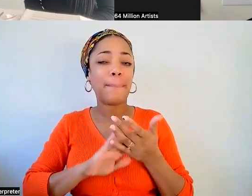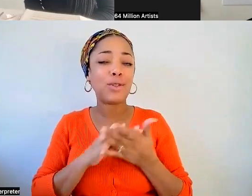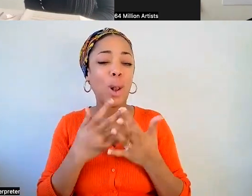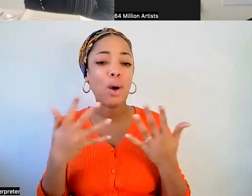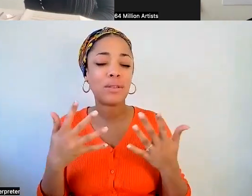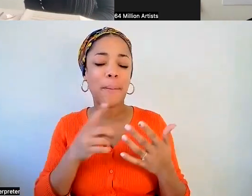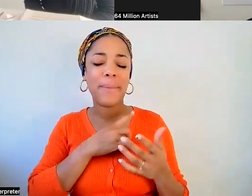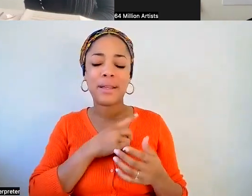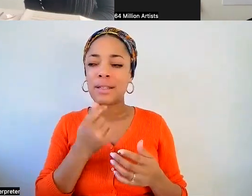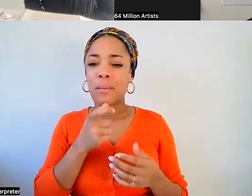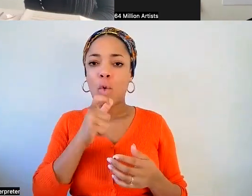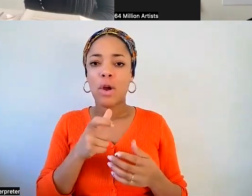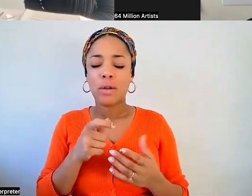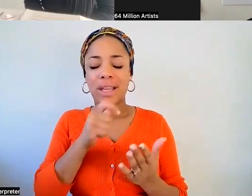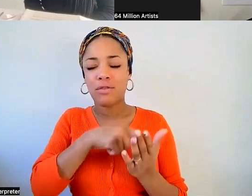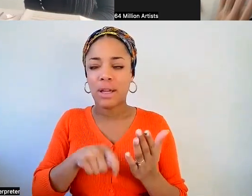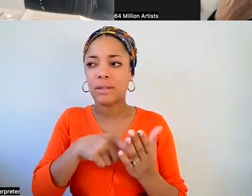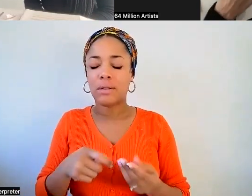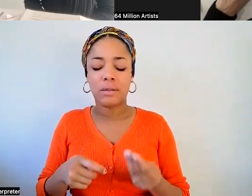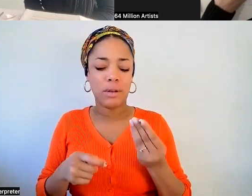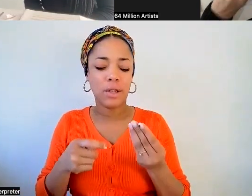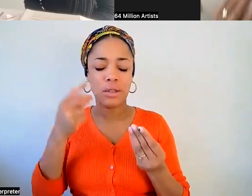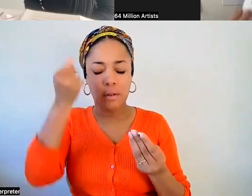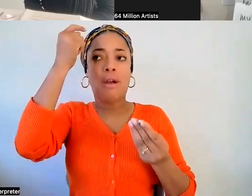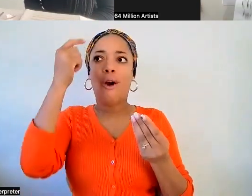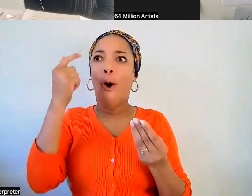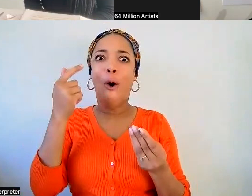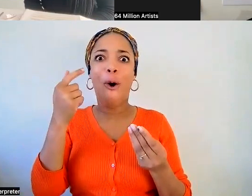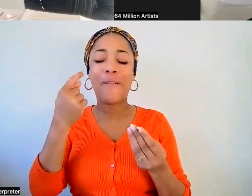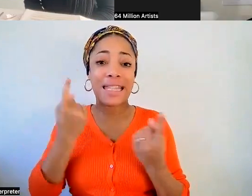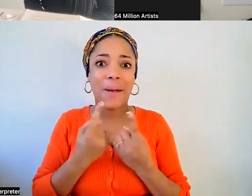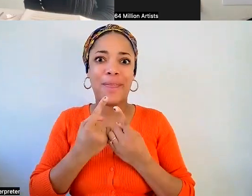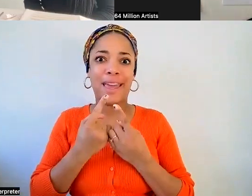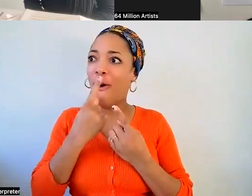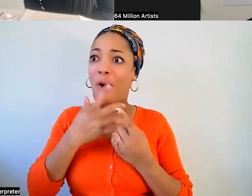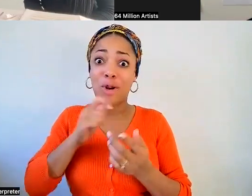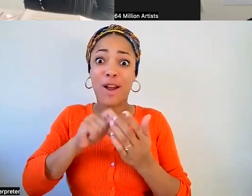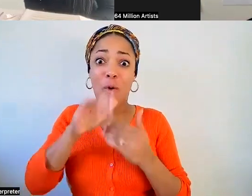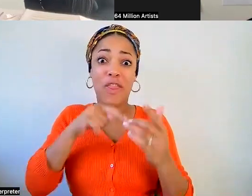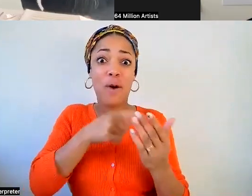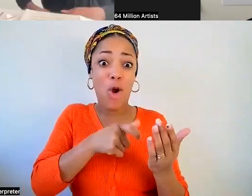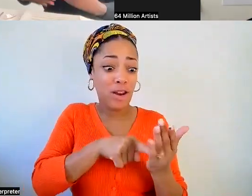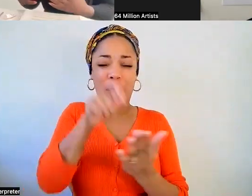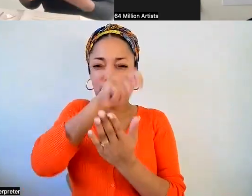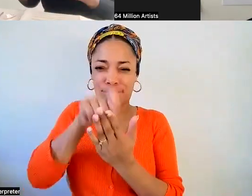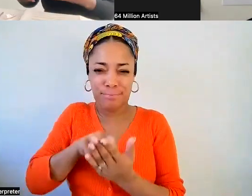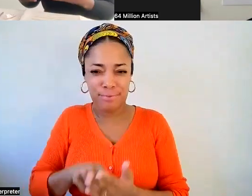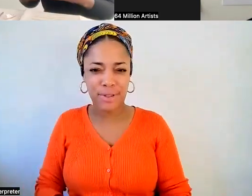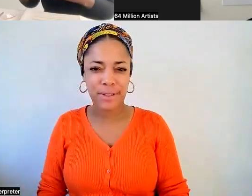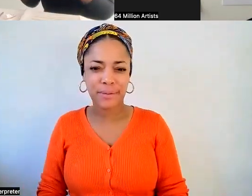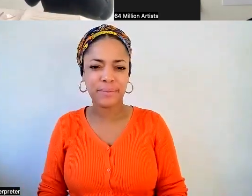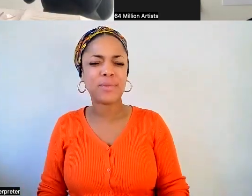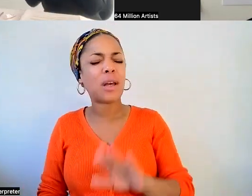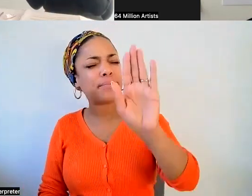words, little things that you do that can spark in your mind something that you're going to maybe write about in a moment. Yeah. So, Michael, tell me